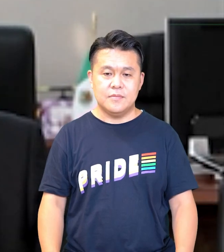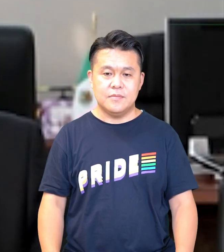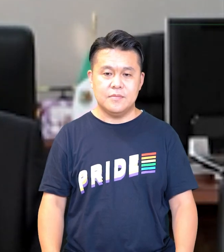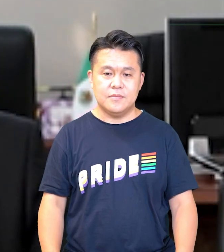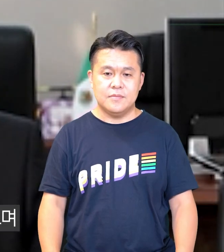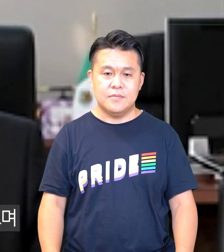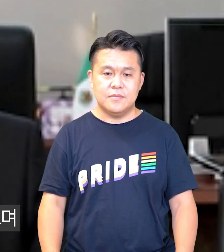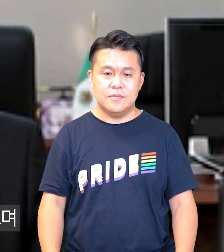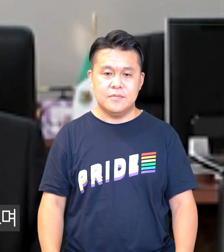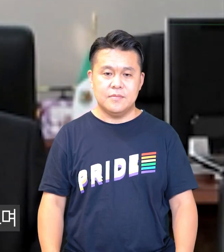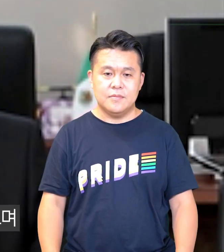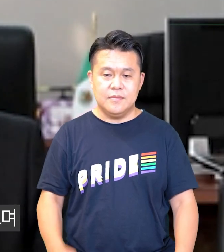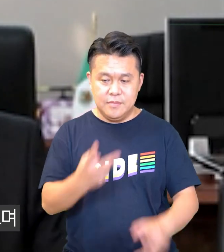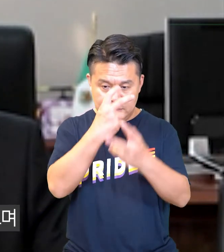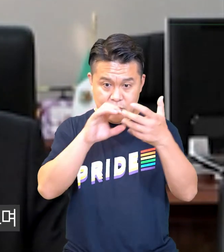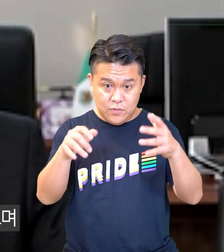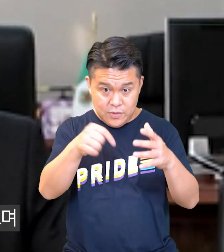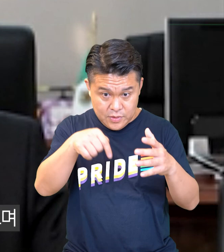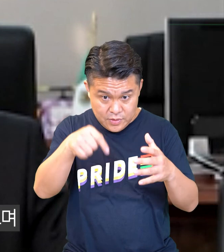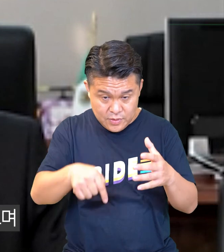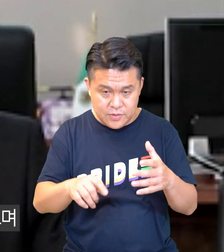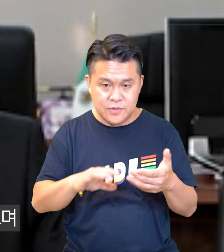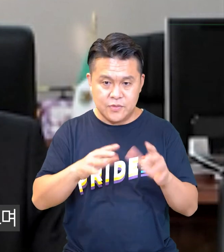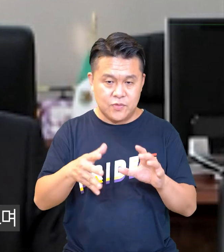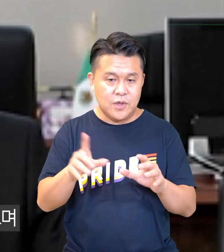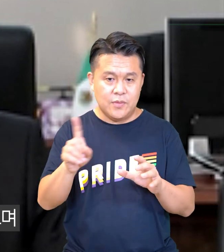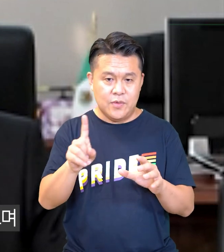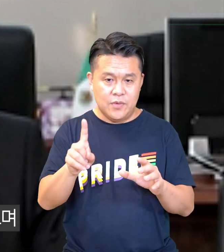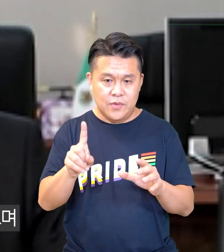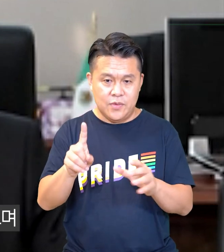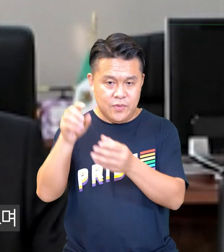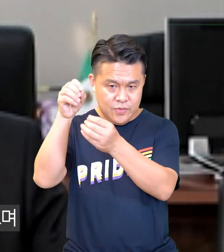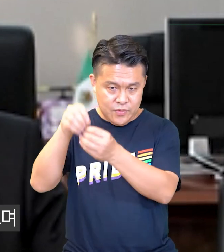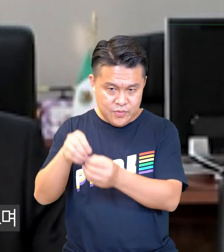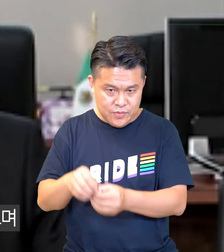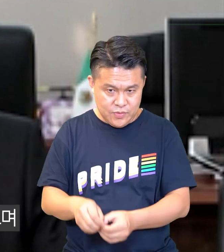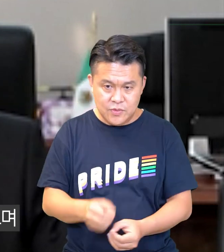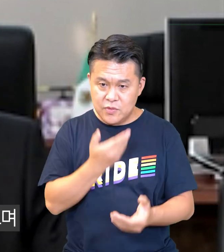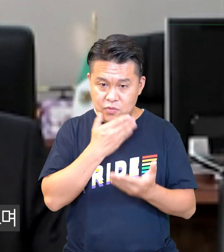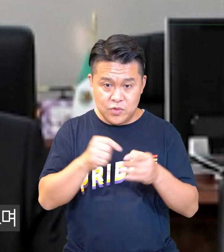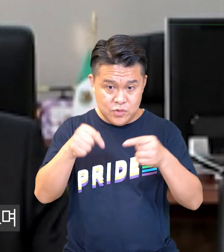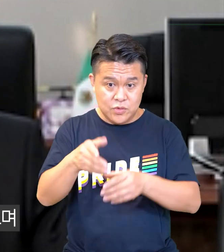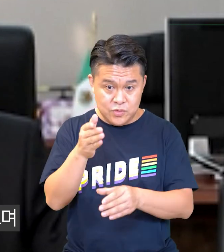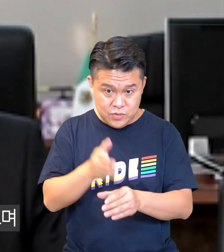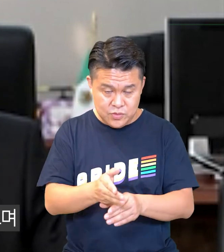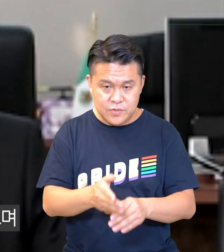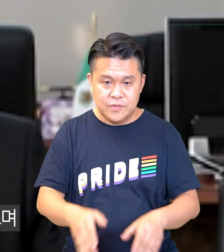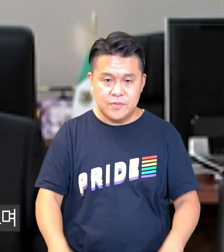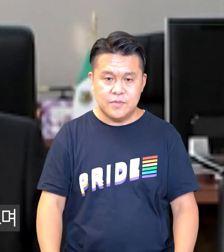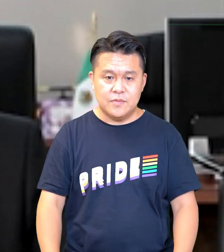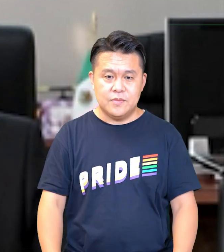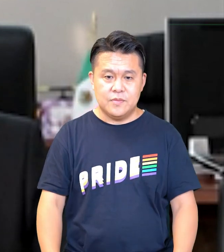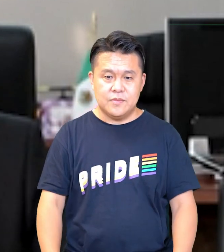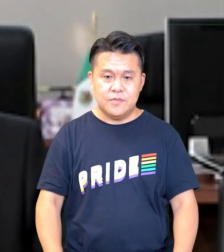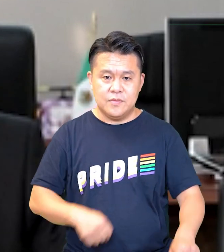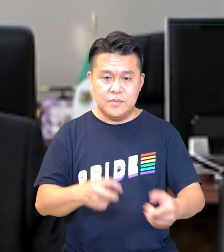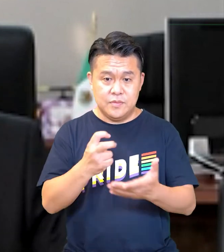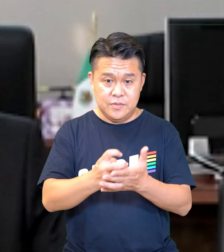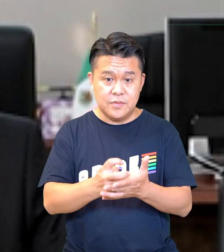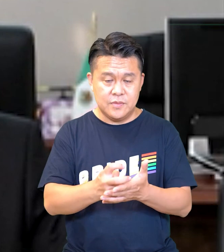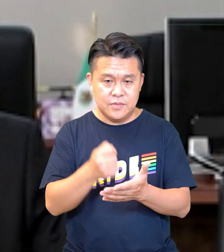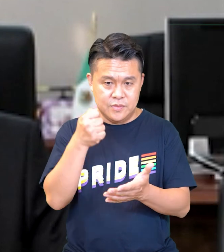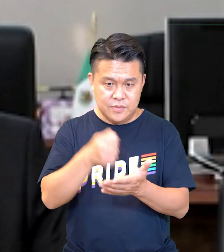country. In Mexico, there is a powerful discourse about the secular nature of the state, and it